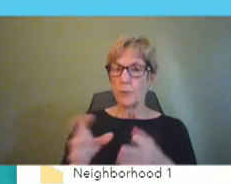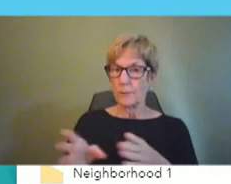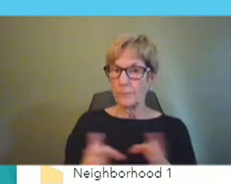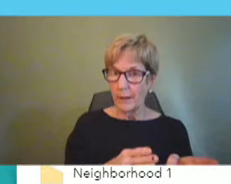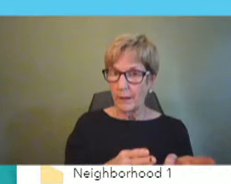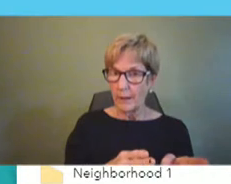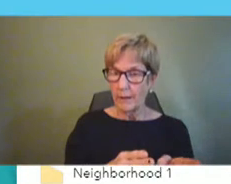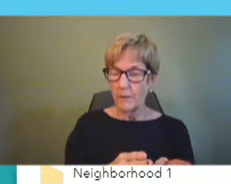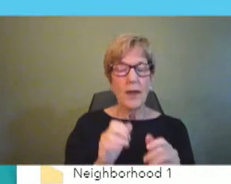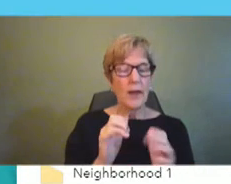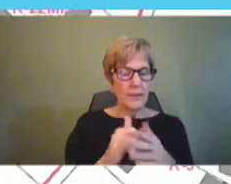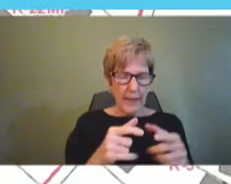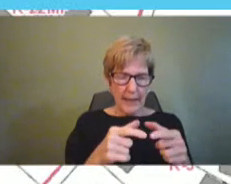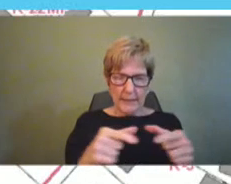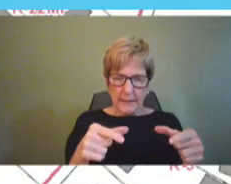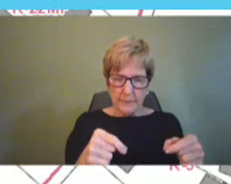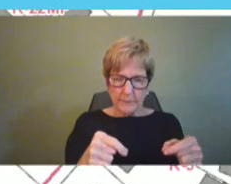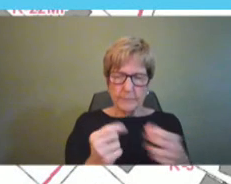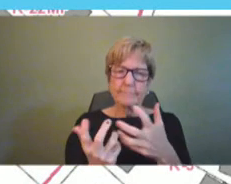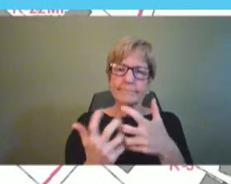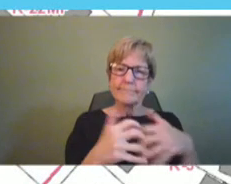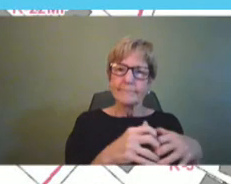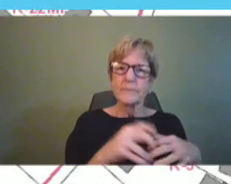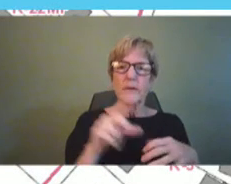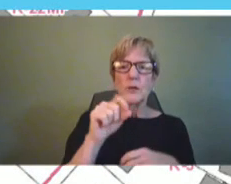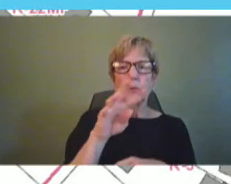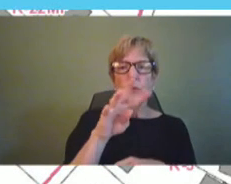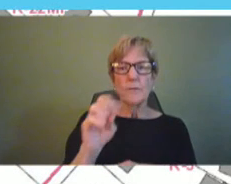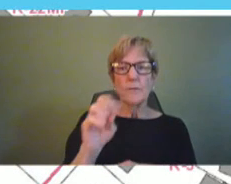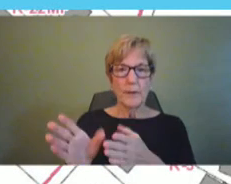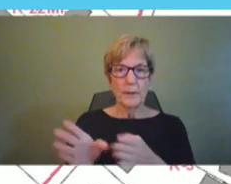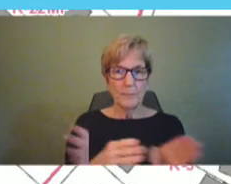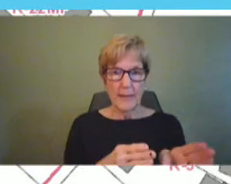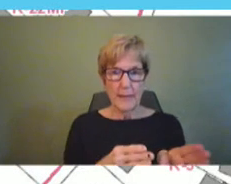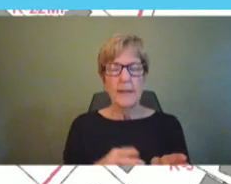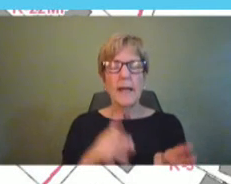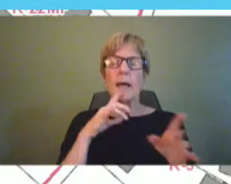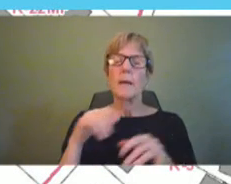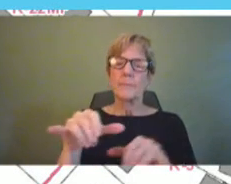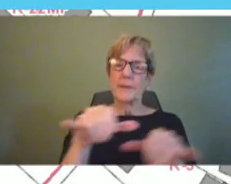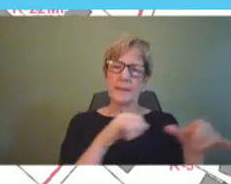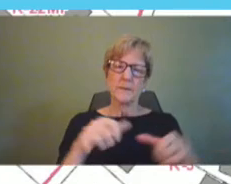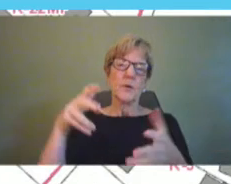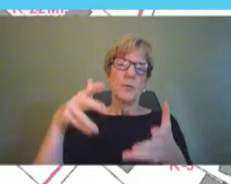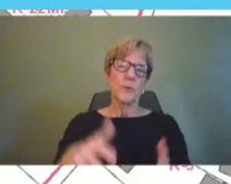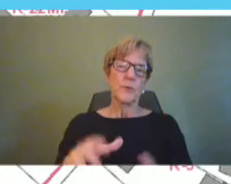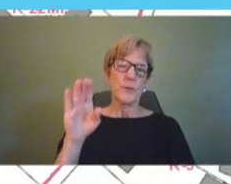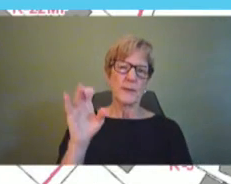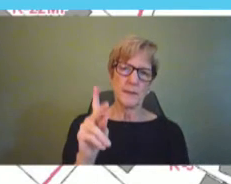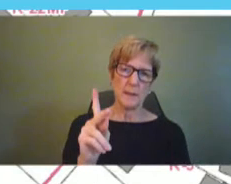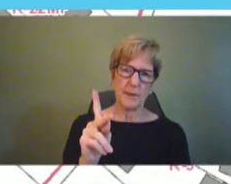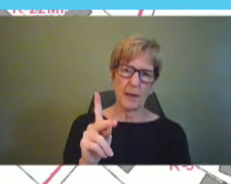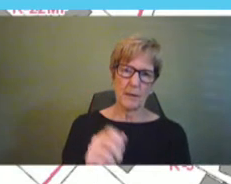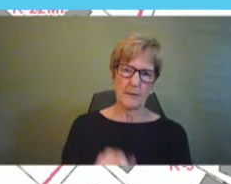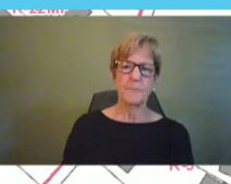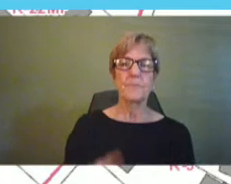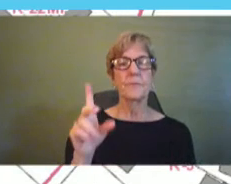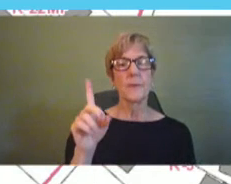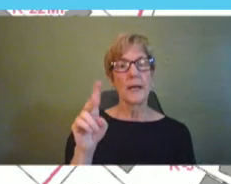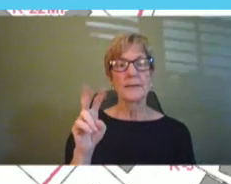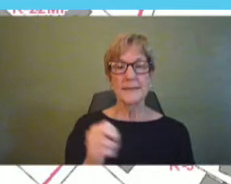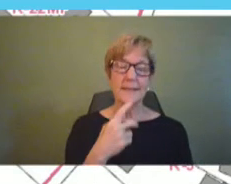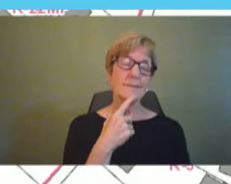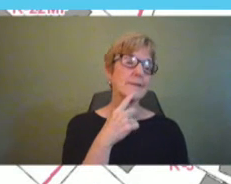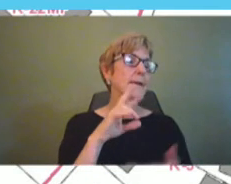little parcel into Conformity with the 40 plan and be consistent with the rest of the block uh as Dave said that is kind of the city's